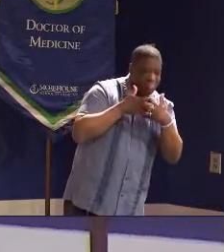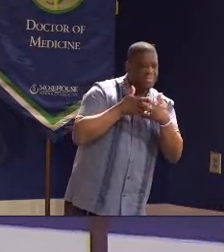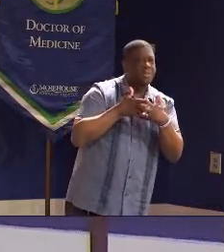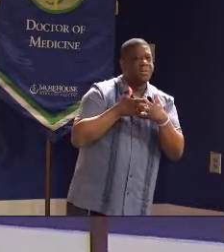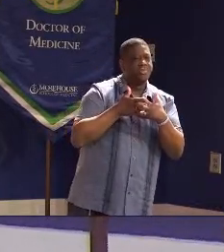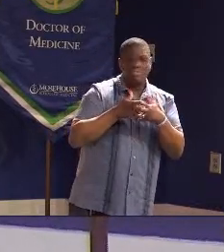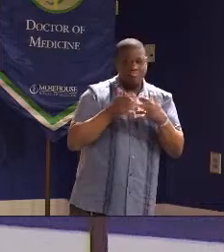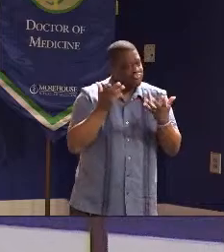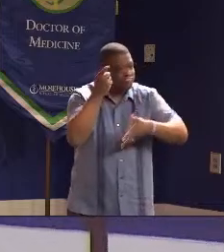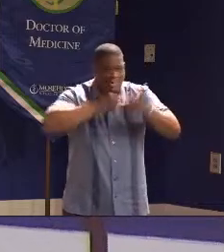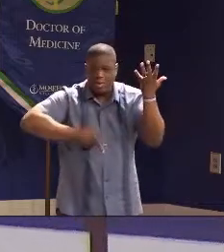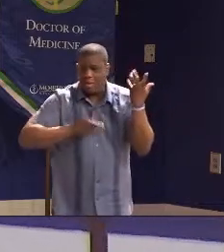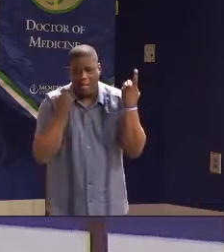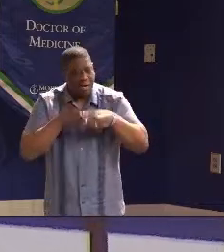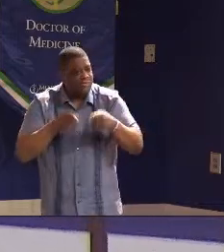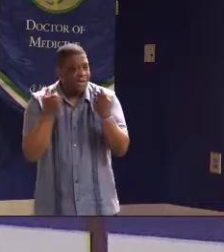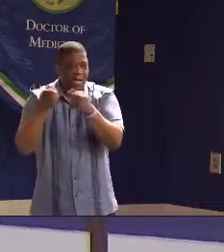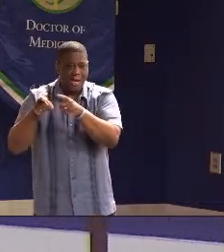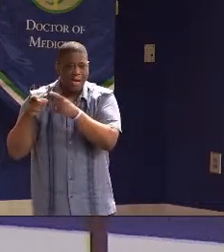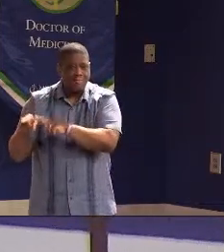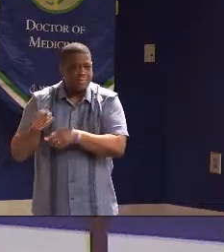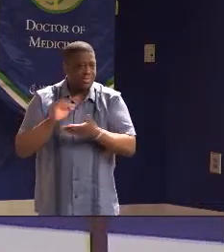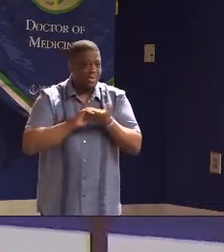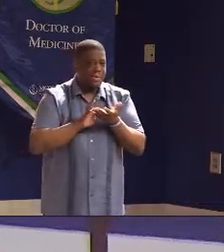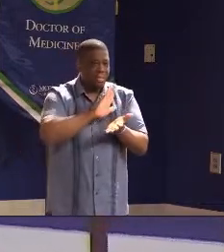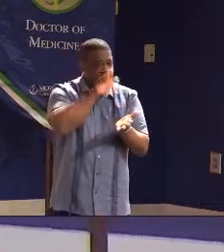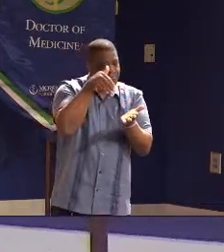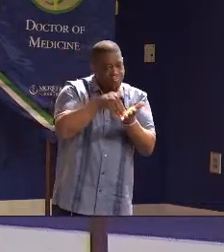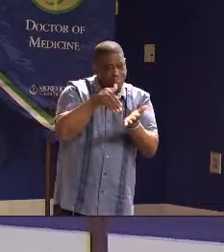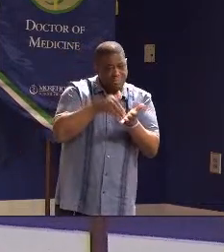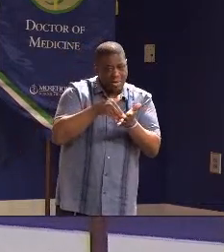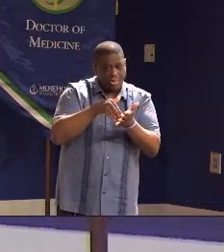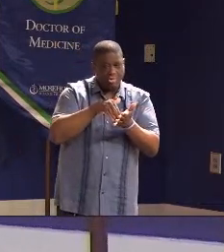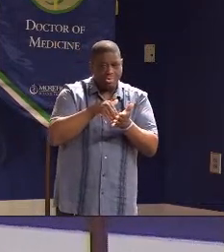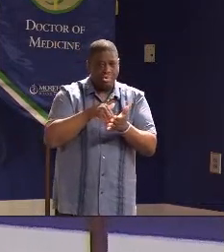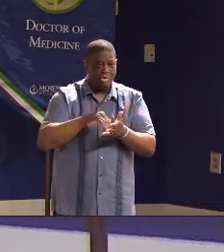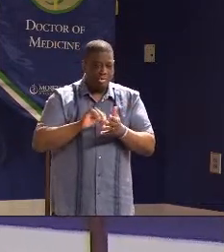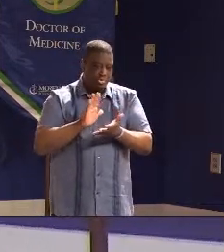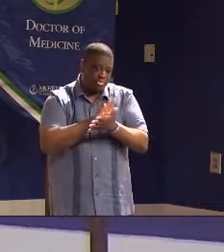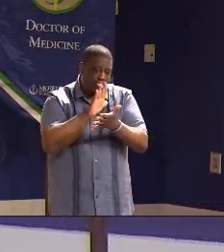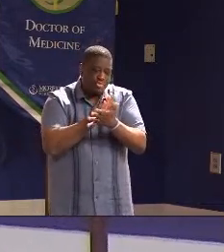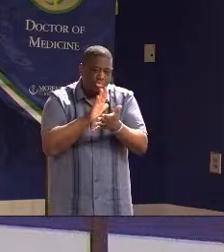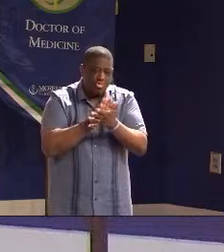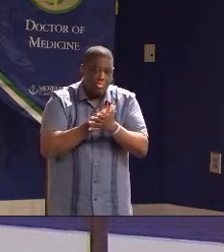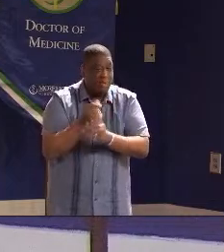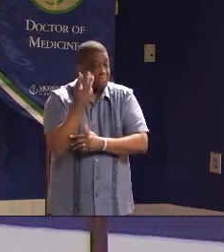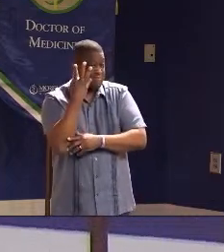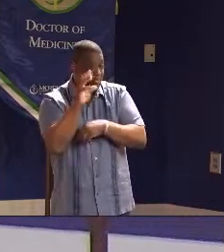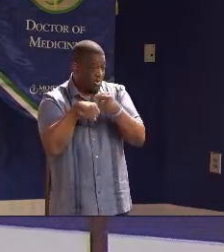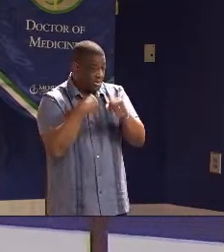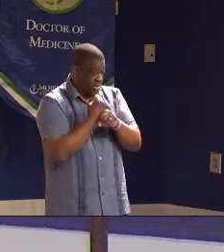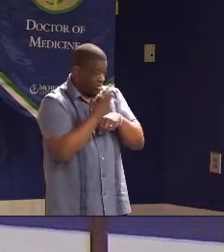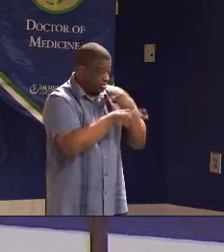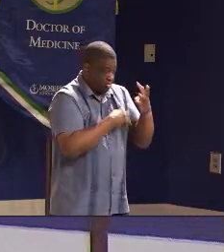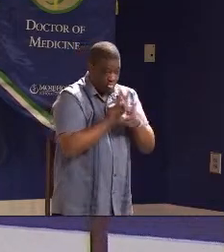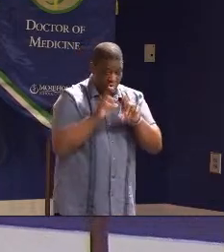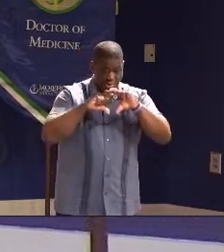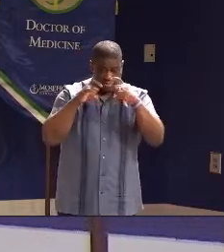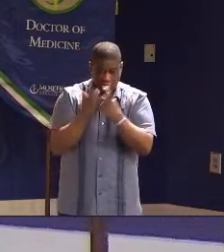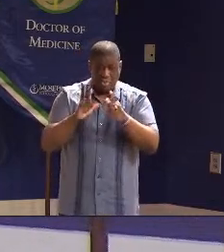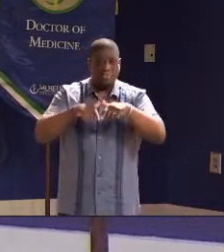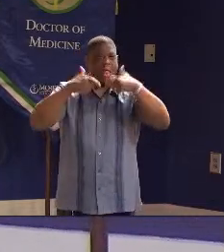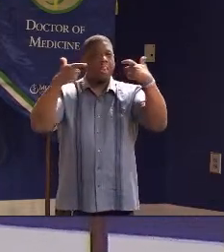They know. Their medical school journey has been filled with change. In just 4 years, the world has changed so much, and of